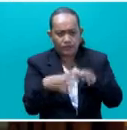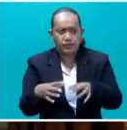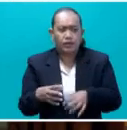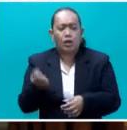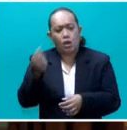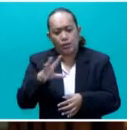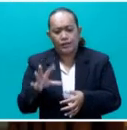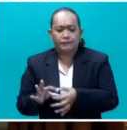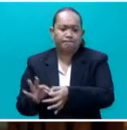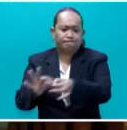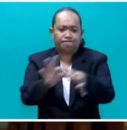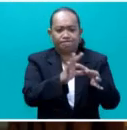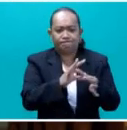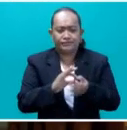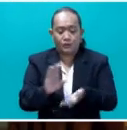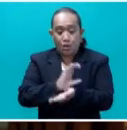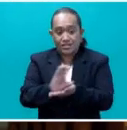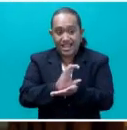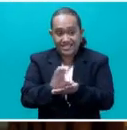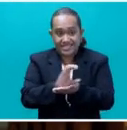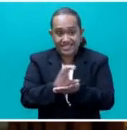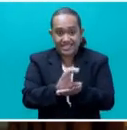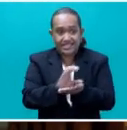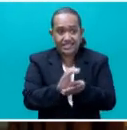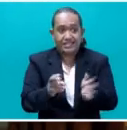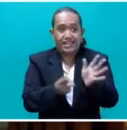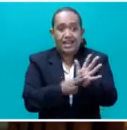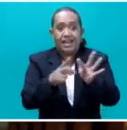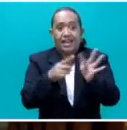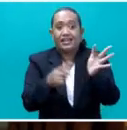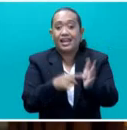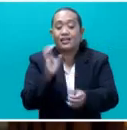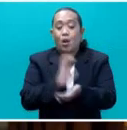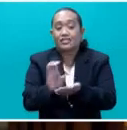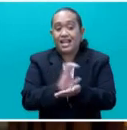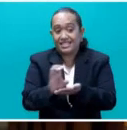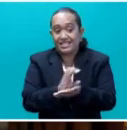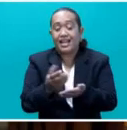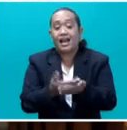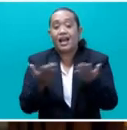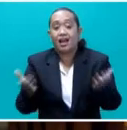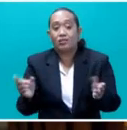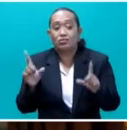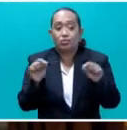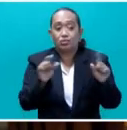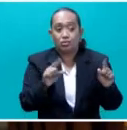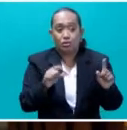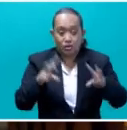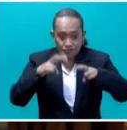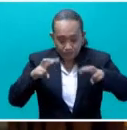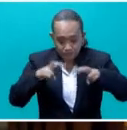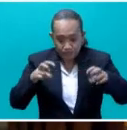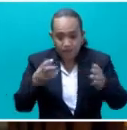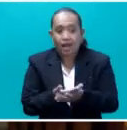of NetCam consultants to carry out the review of both acts. A thorough desktop research was undertaken to understand and